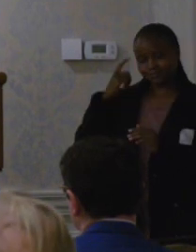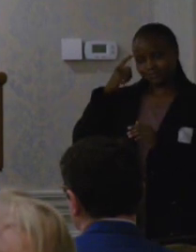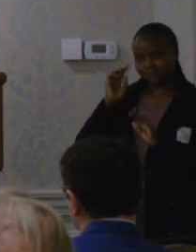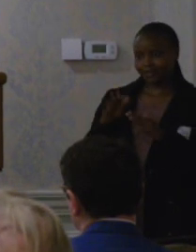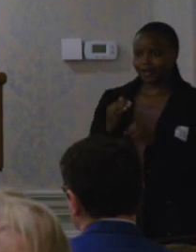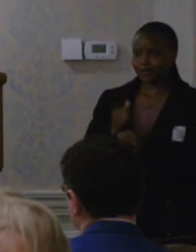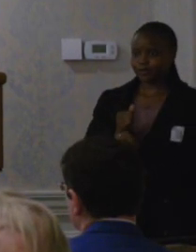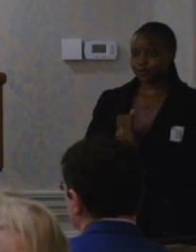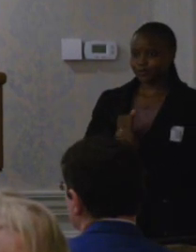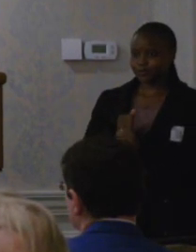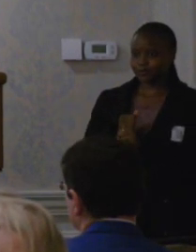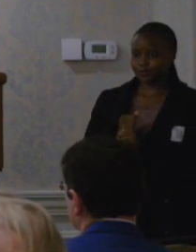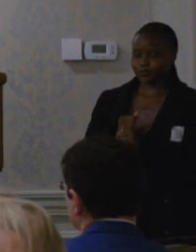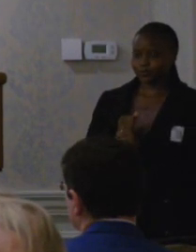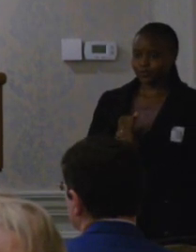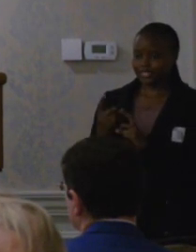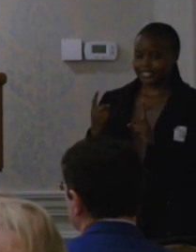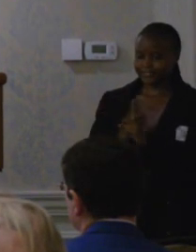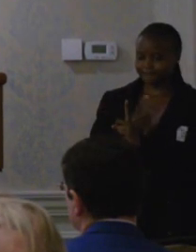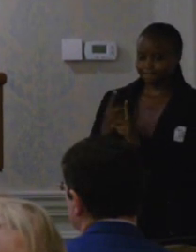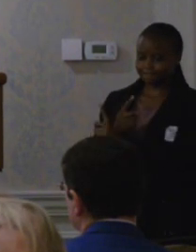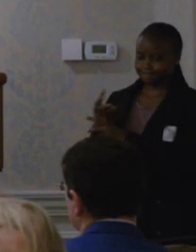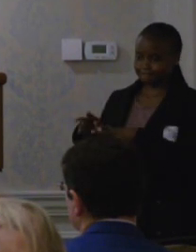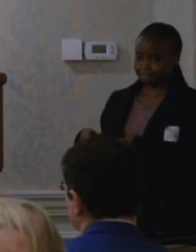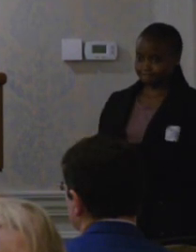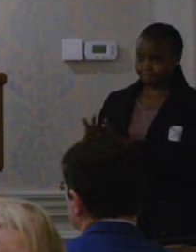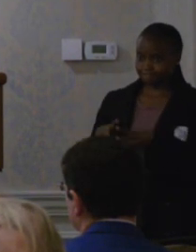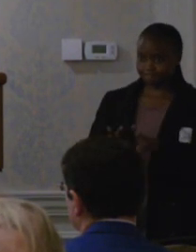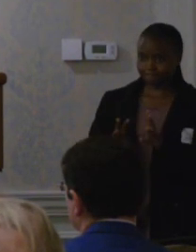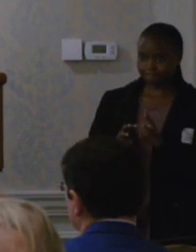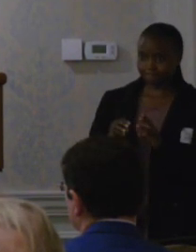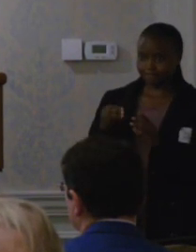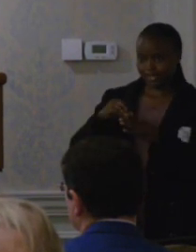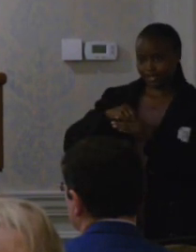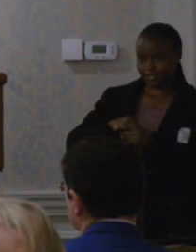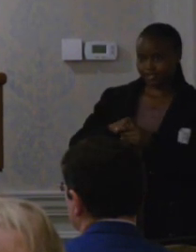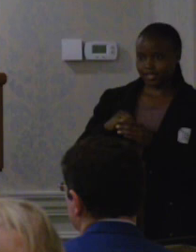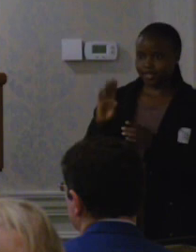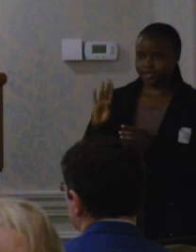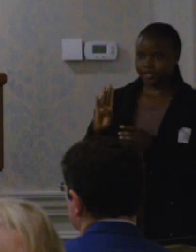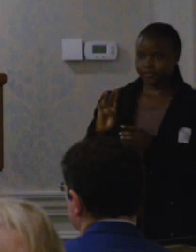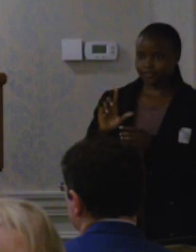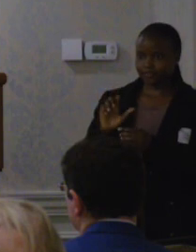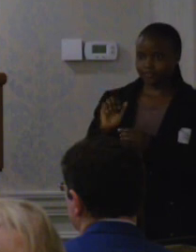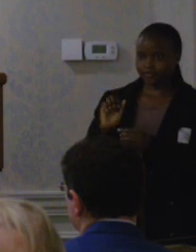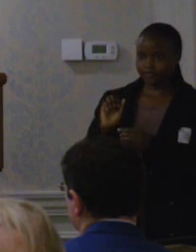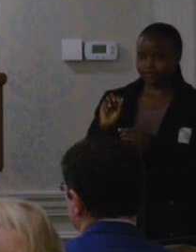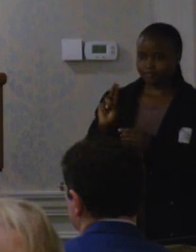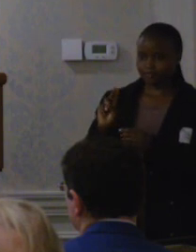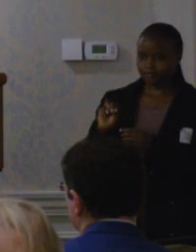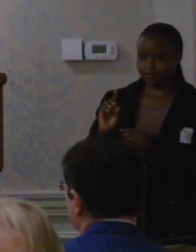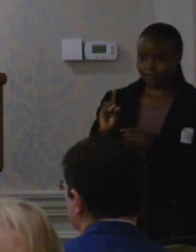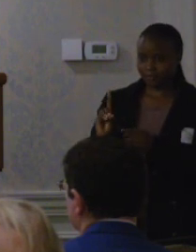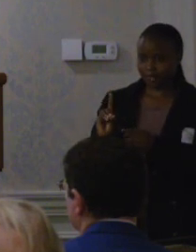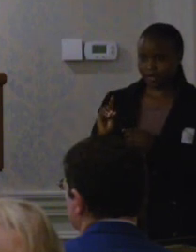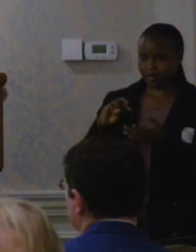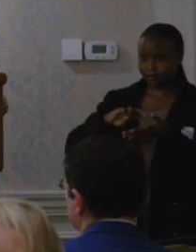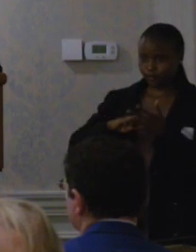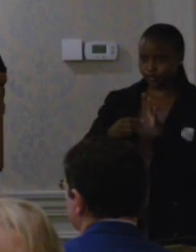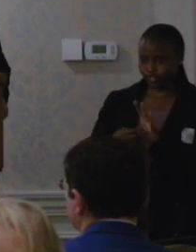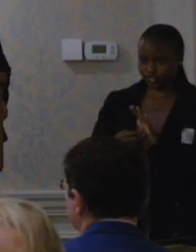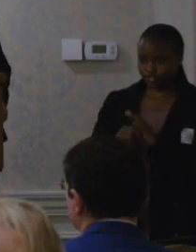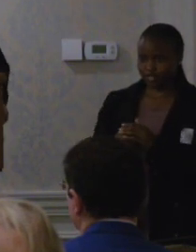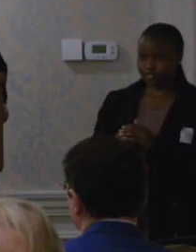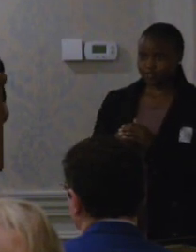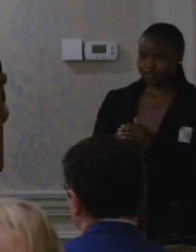how to do that in different modalities within the Blend project. So this has been quite a steep learning